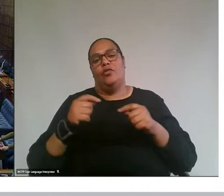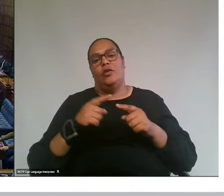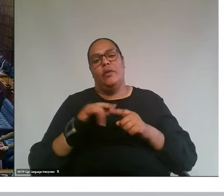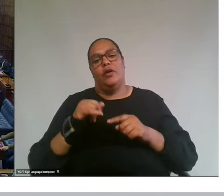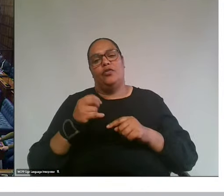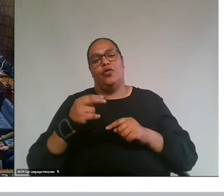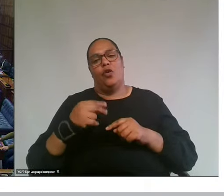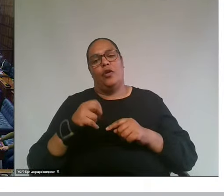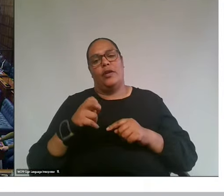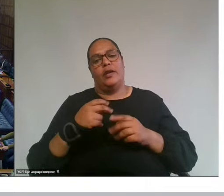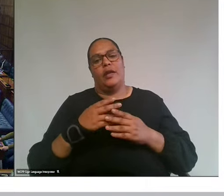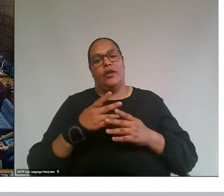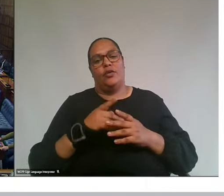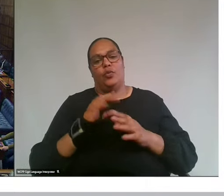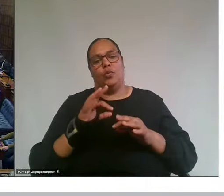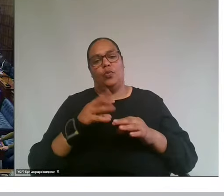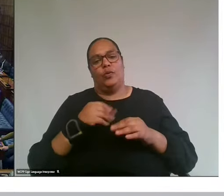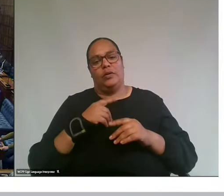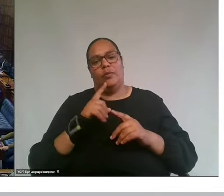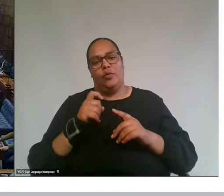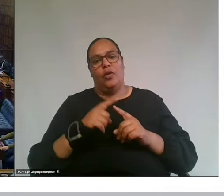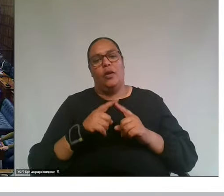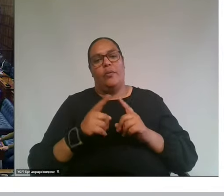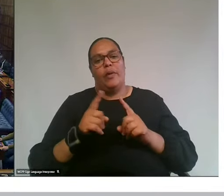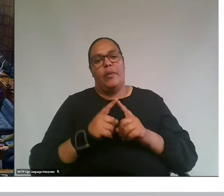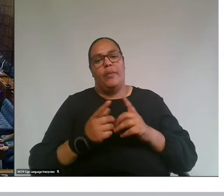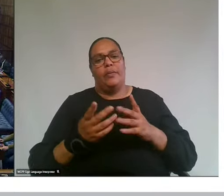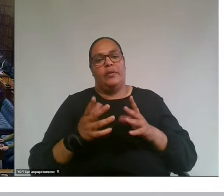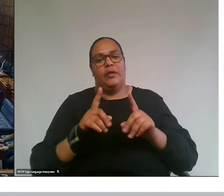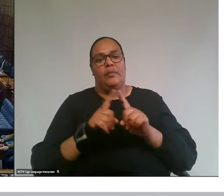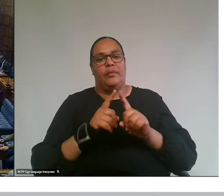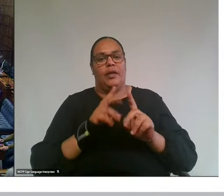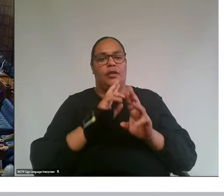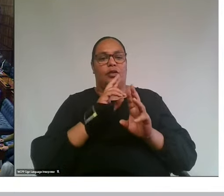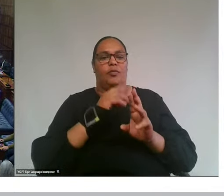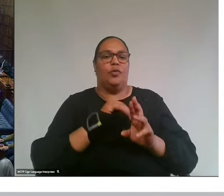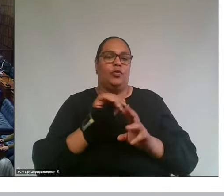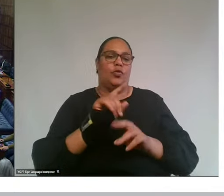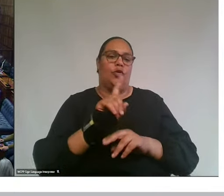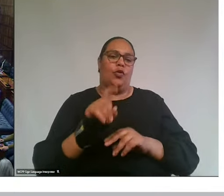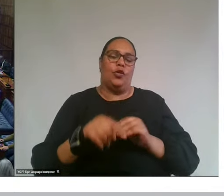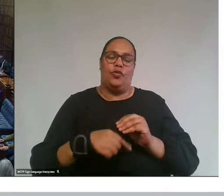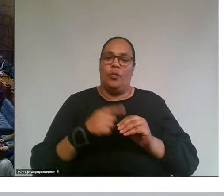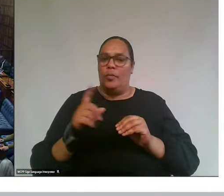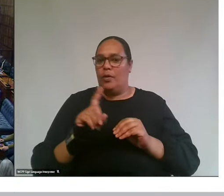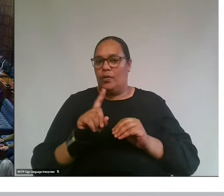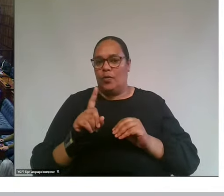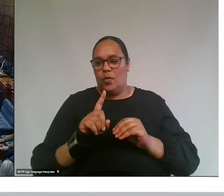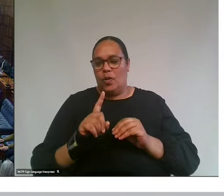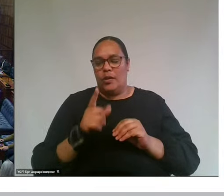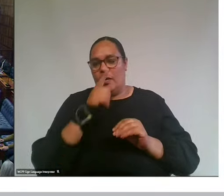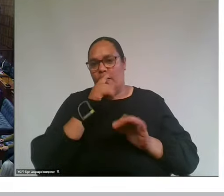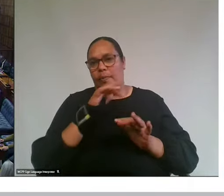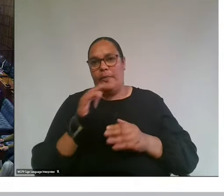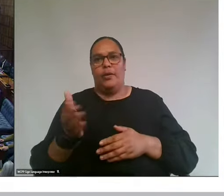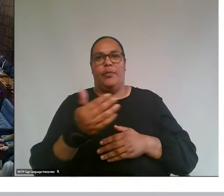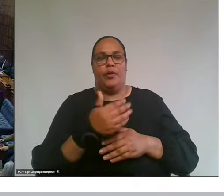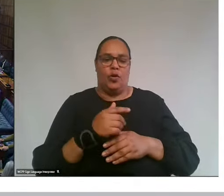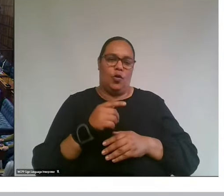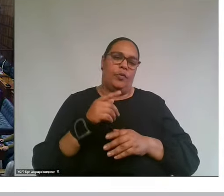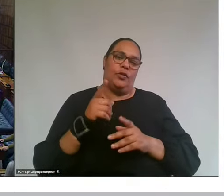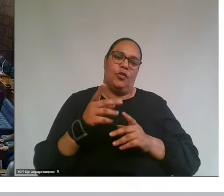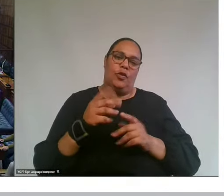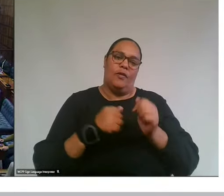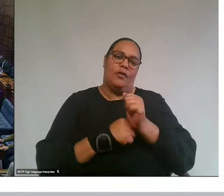take that question and maybe at the same time respond to the question on um public procurement do you have a